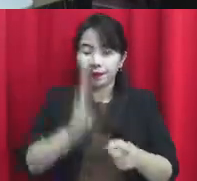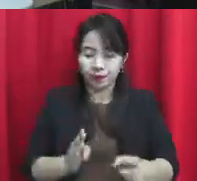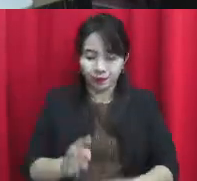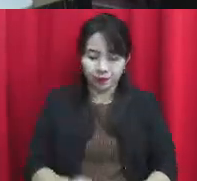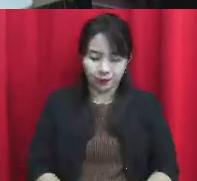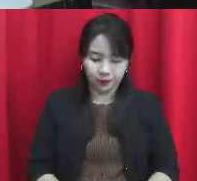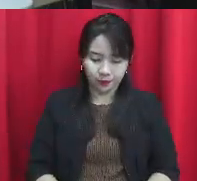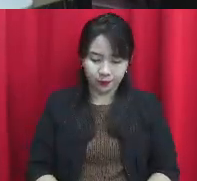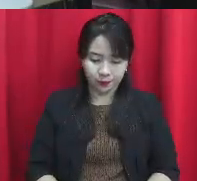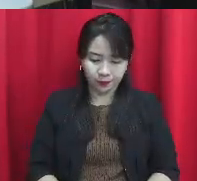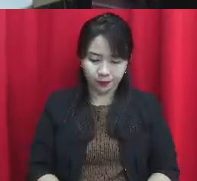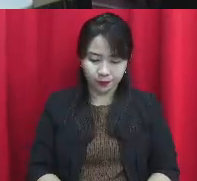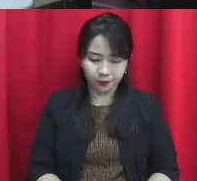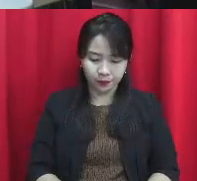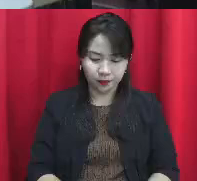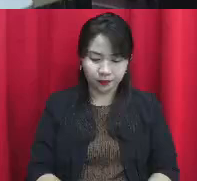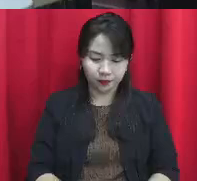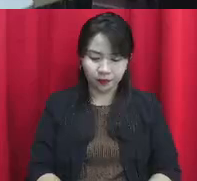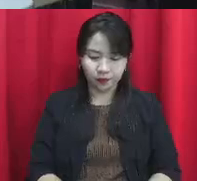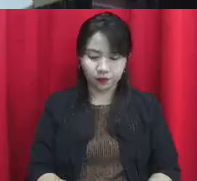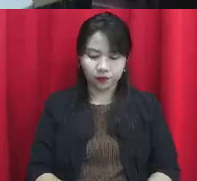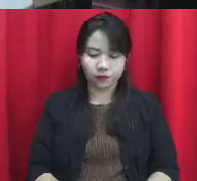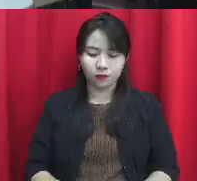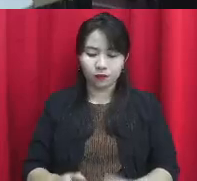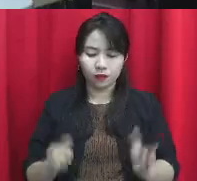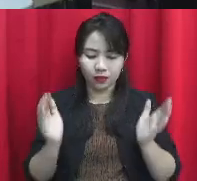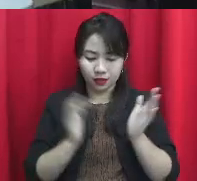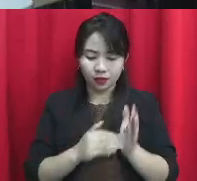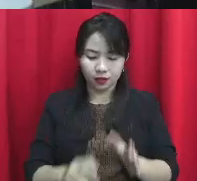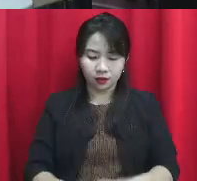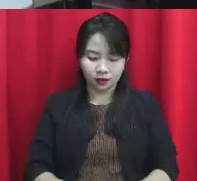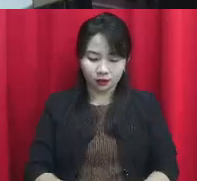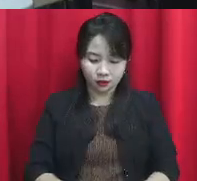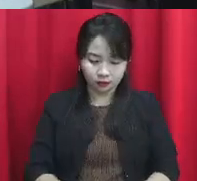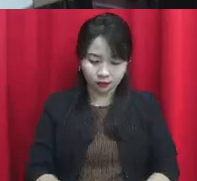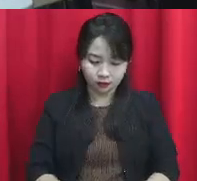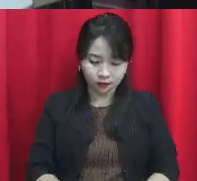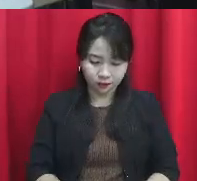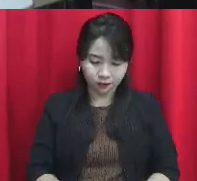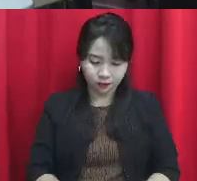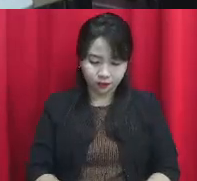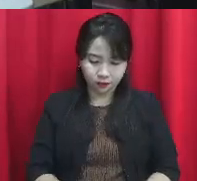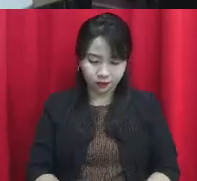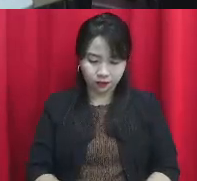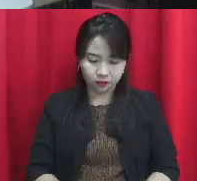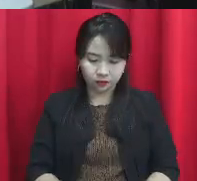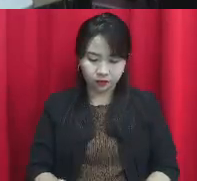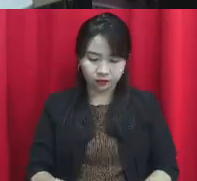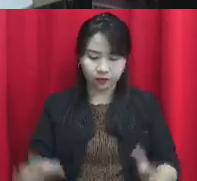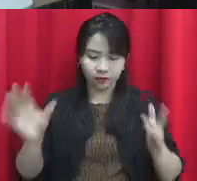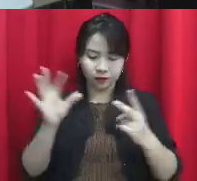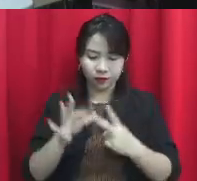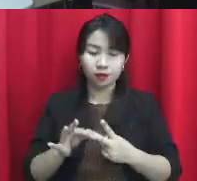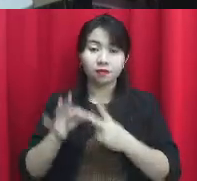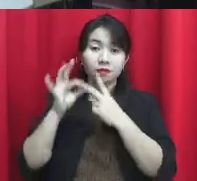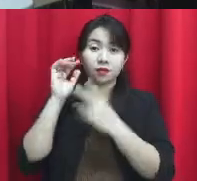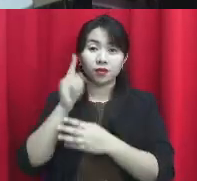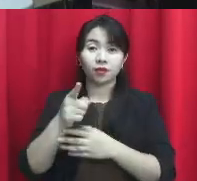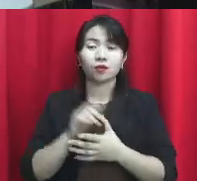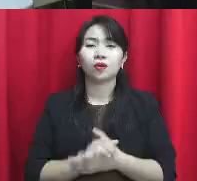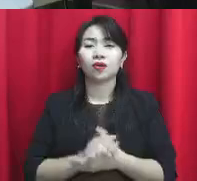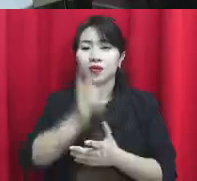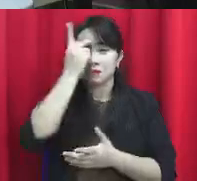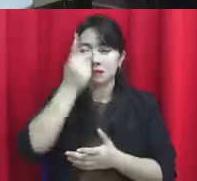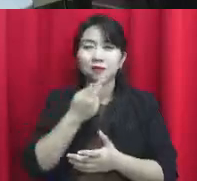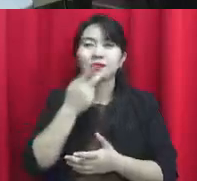tatay dapat matua ka amangan niyo yung pag-uusapan natin bukas lalo na kung nanay Hwag kang ma emosional dapat